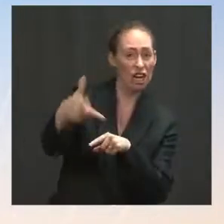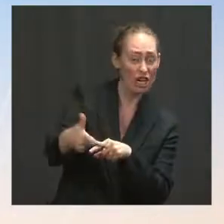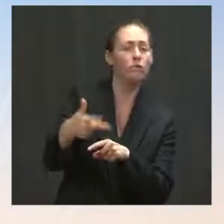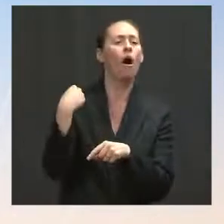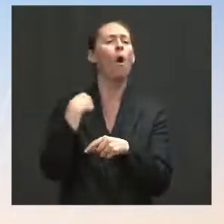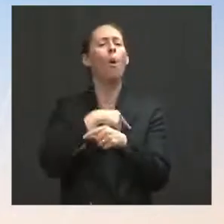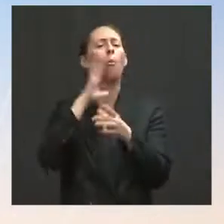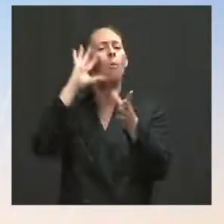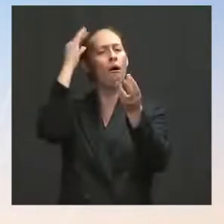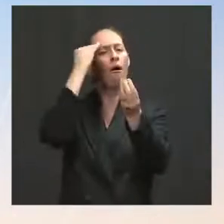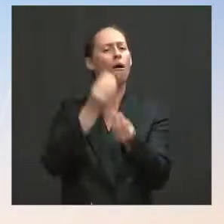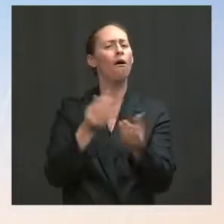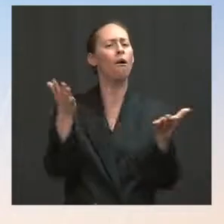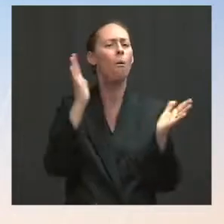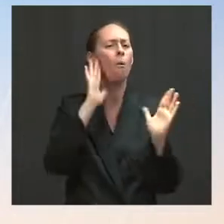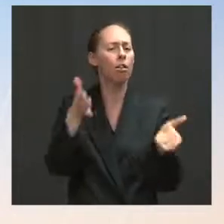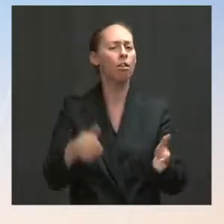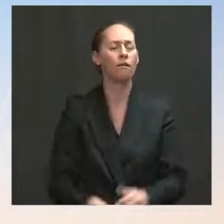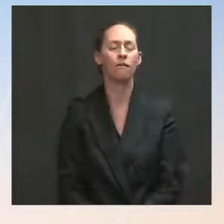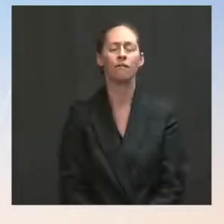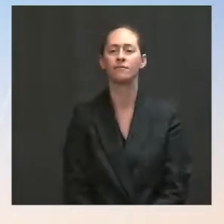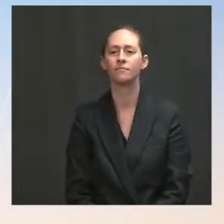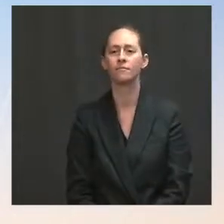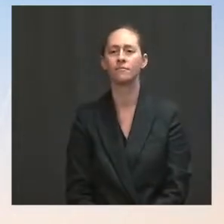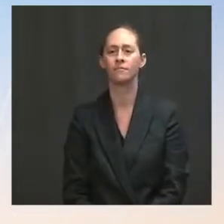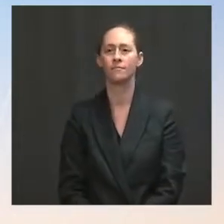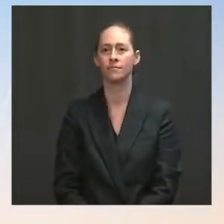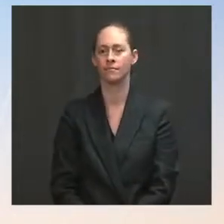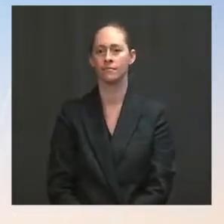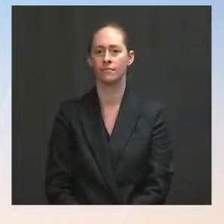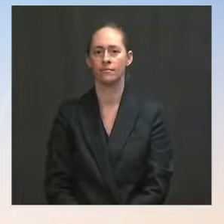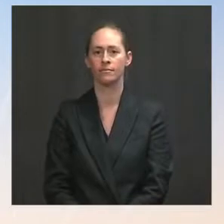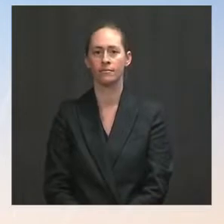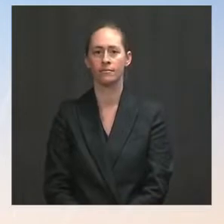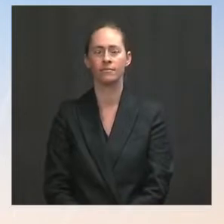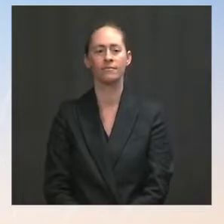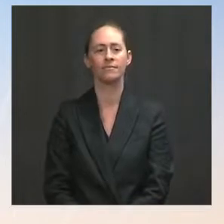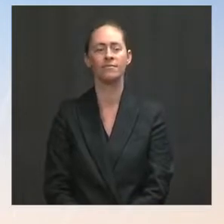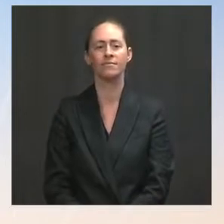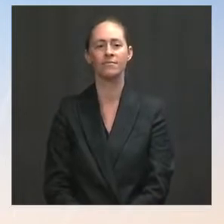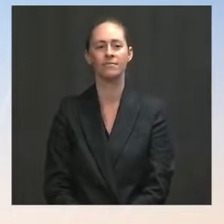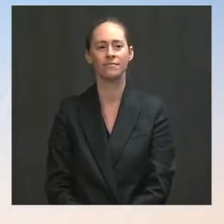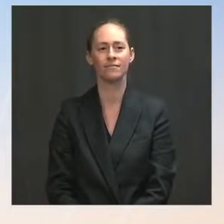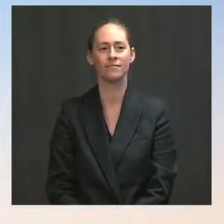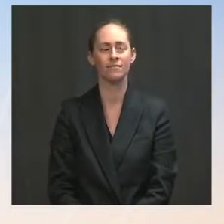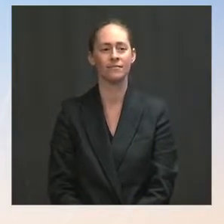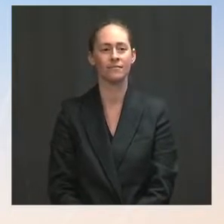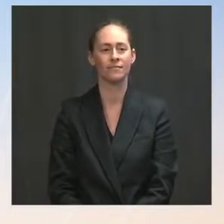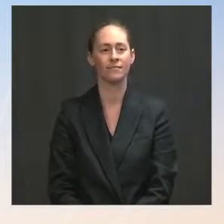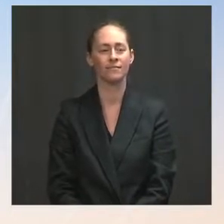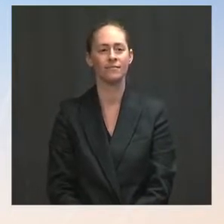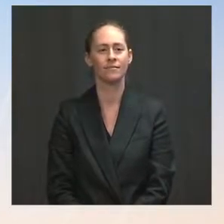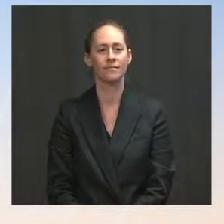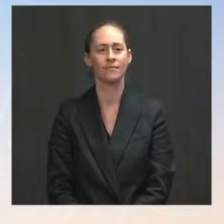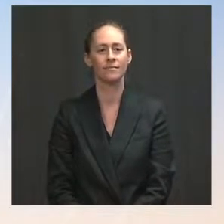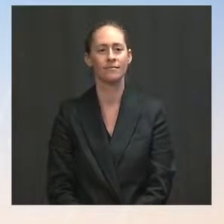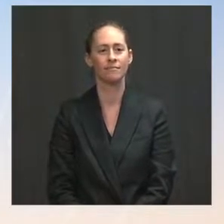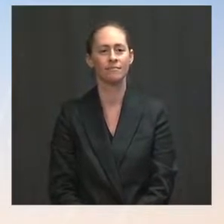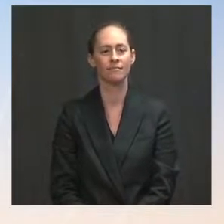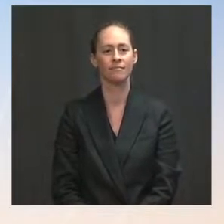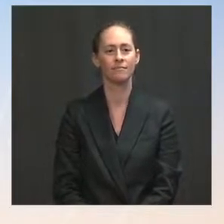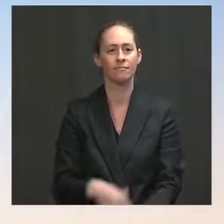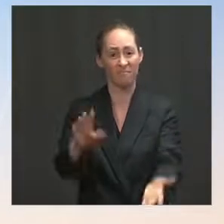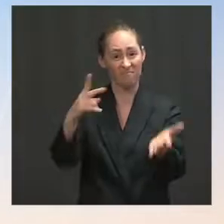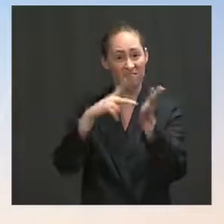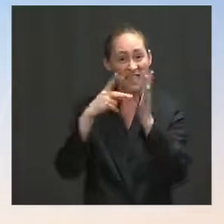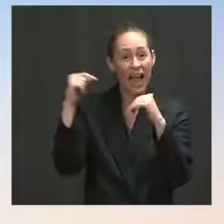Go ahead, Karen. Thanks, Jen. I just want to point out that HHS is not commenting on that meeting that's taking place today with Pfizer. There's nothing else you could share ahead of that of how seriously